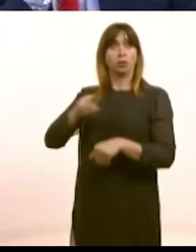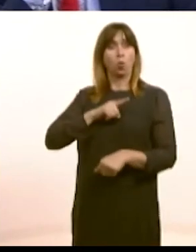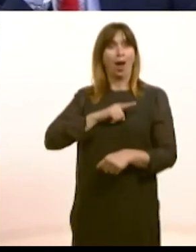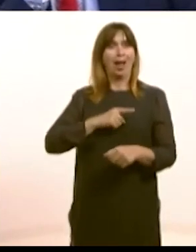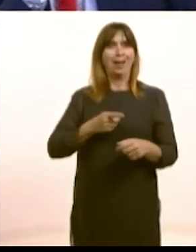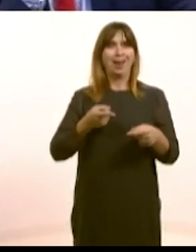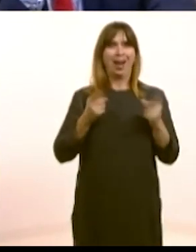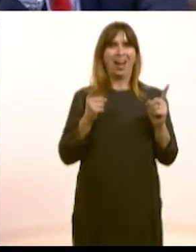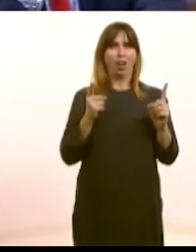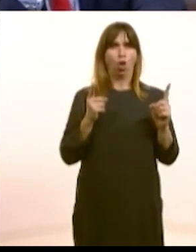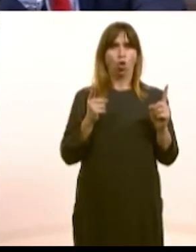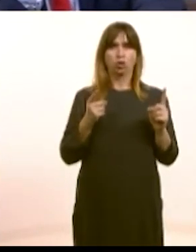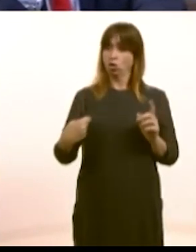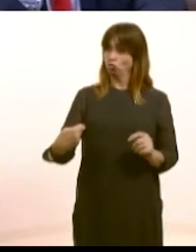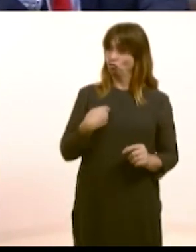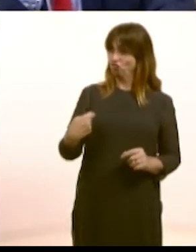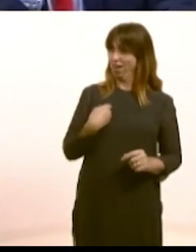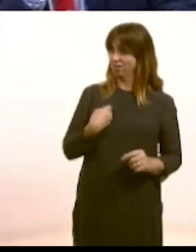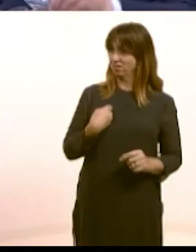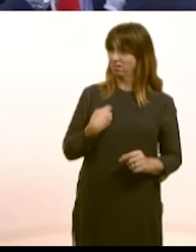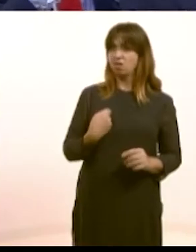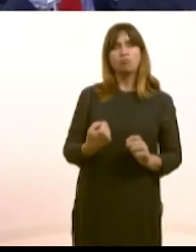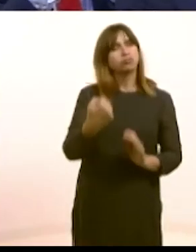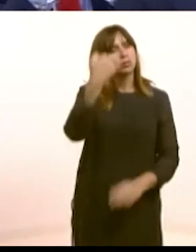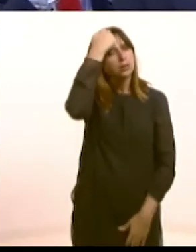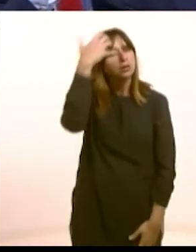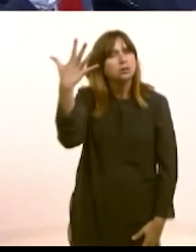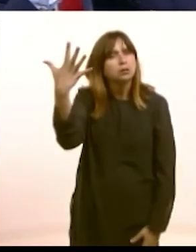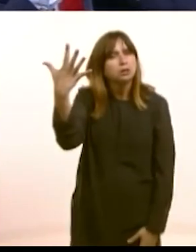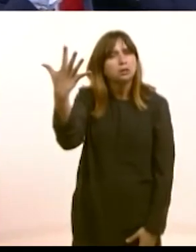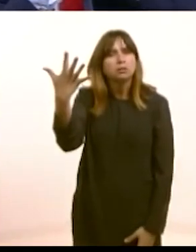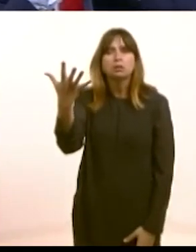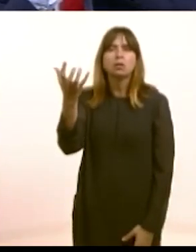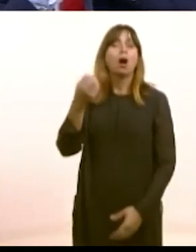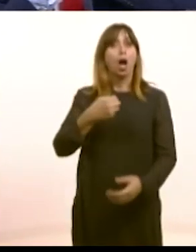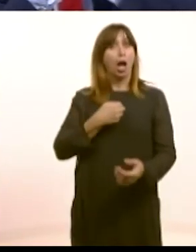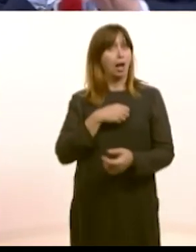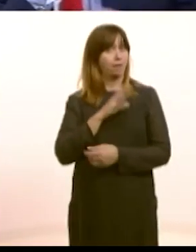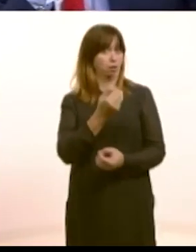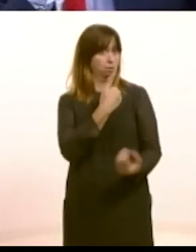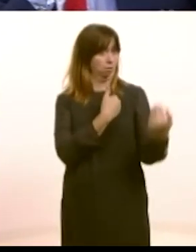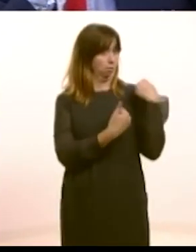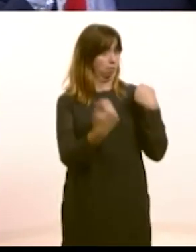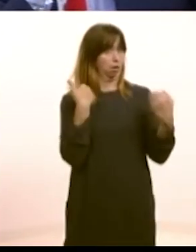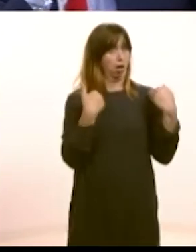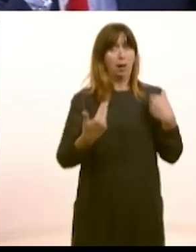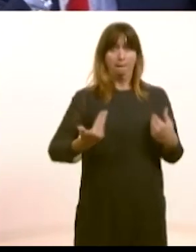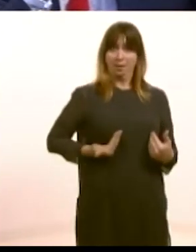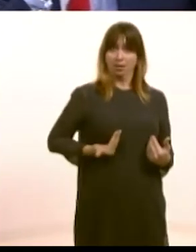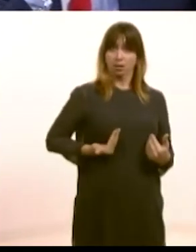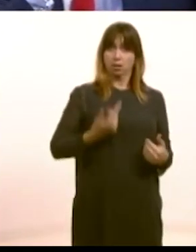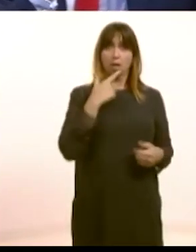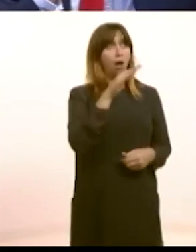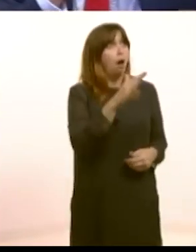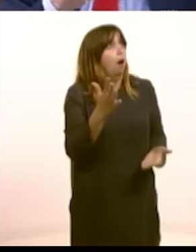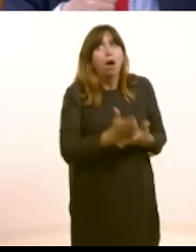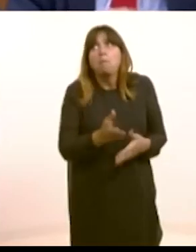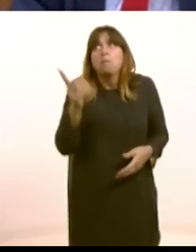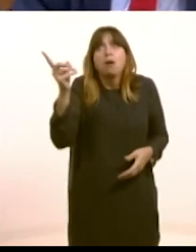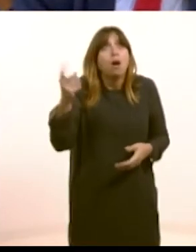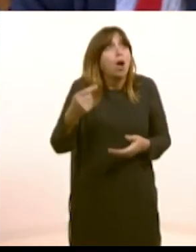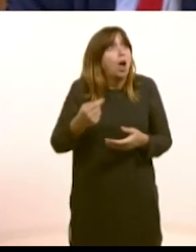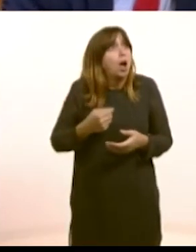will not rent or only offering rent at ridiculous rates. I have heard examples of businesses who have said to me that they are only